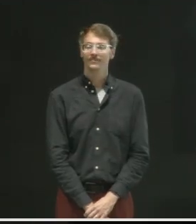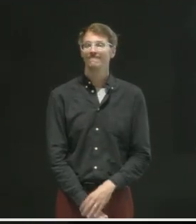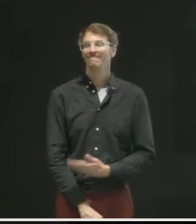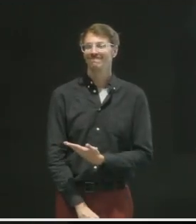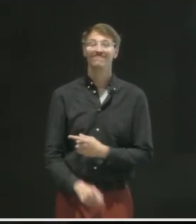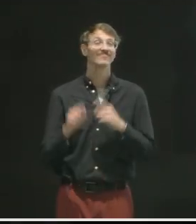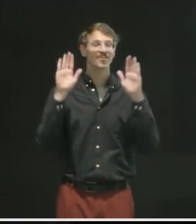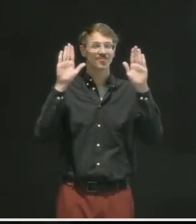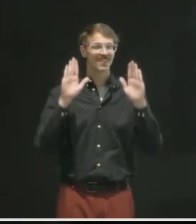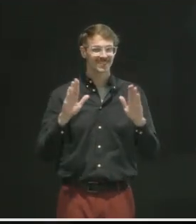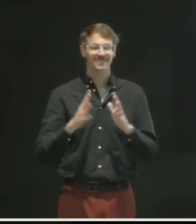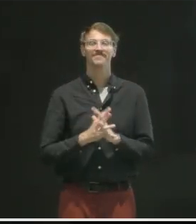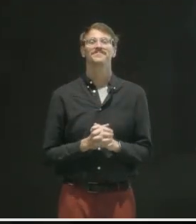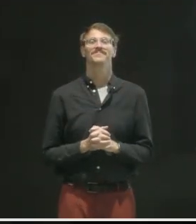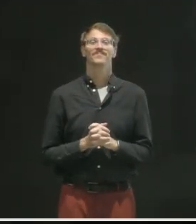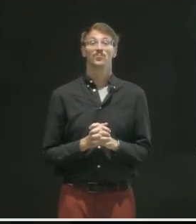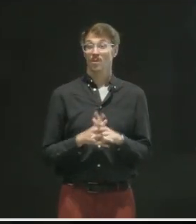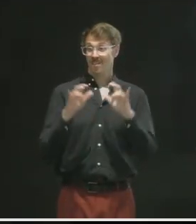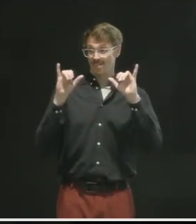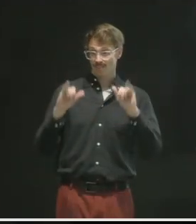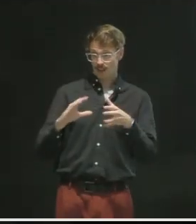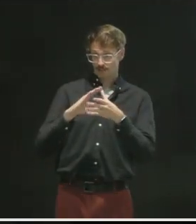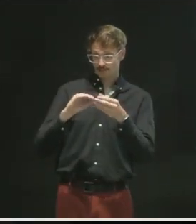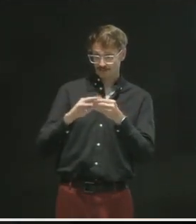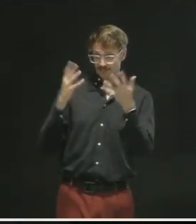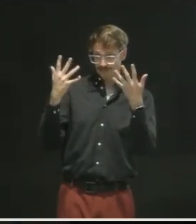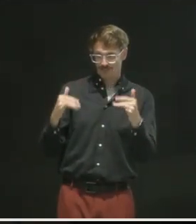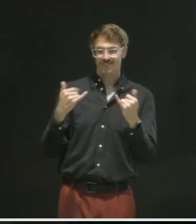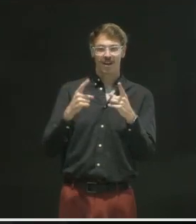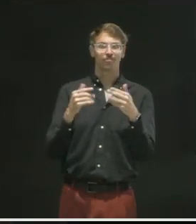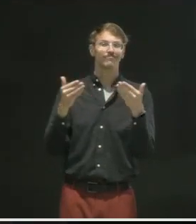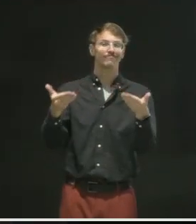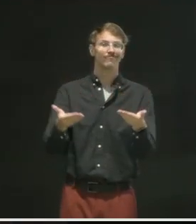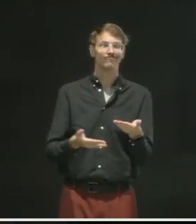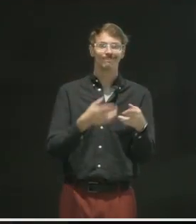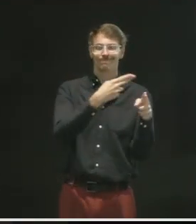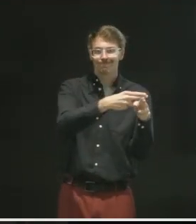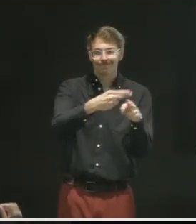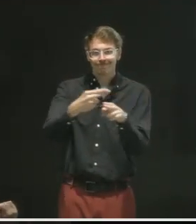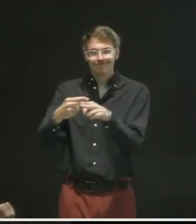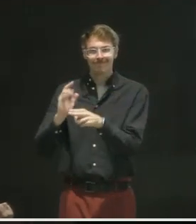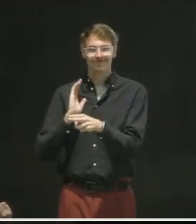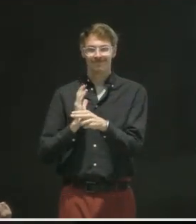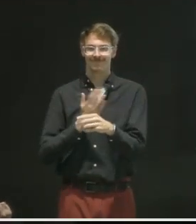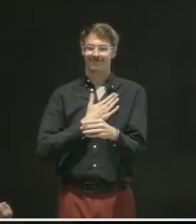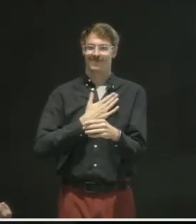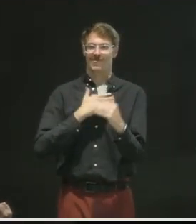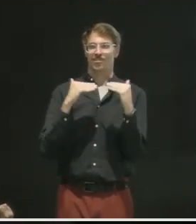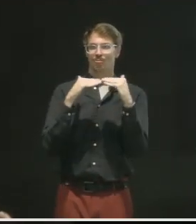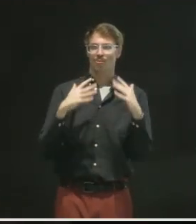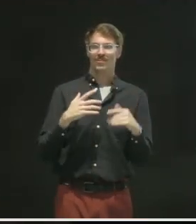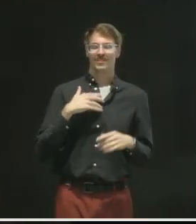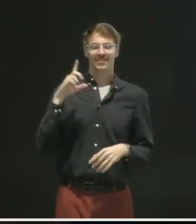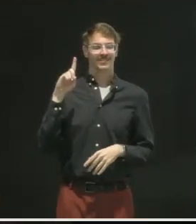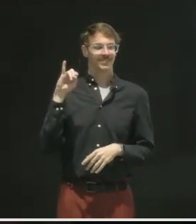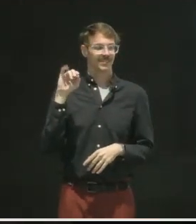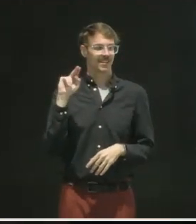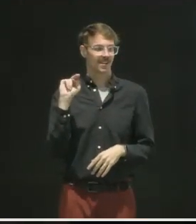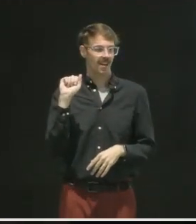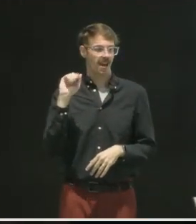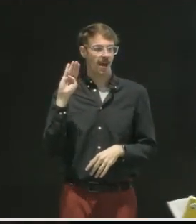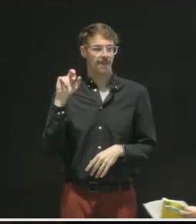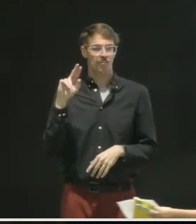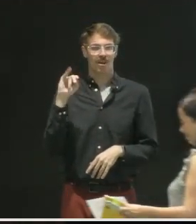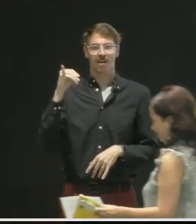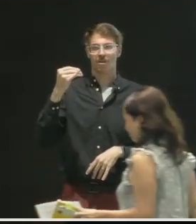Great. So with that, I'm going to introduce now our colleague Diana Rango, who is a